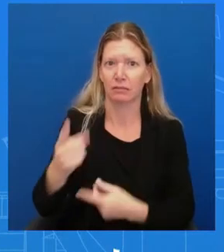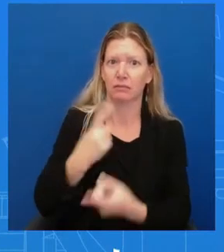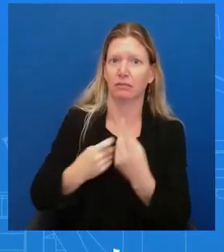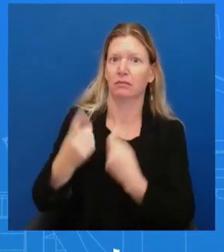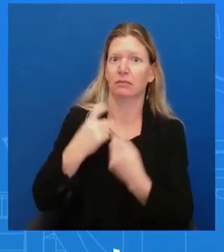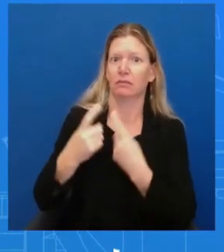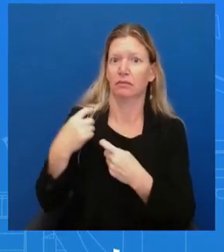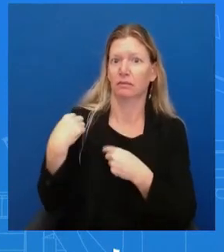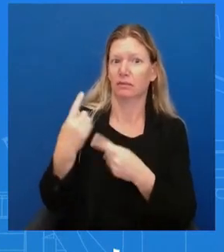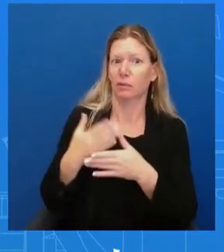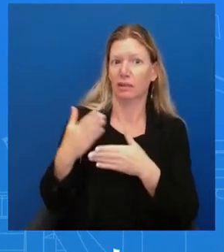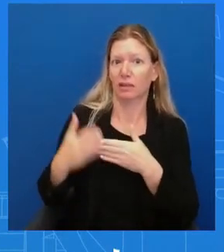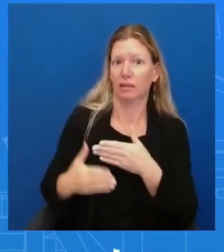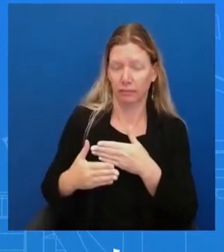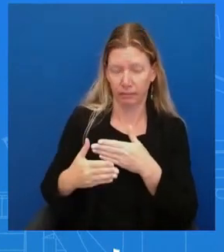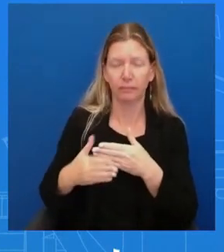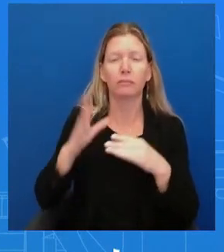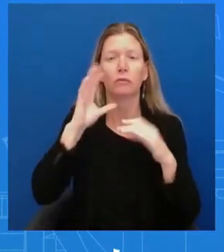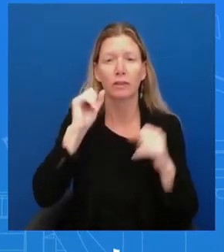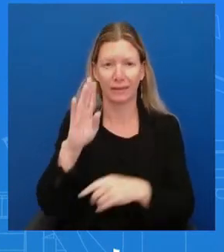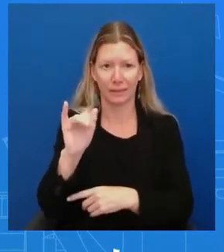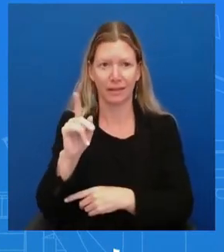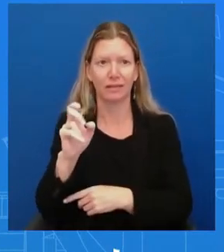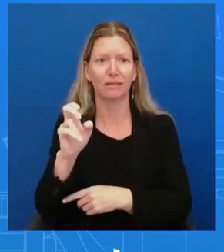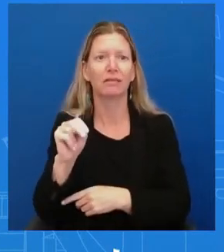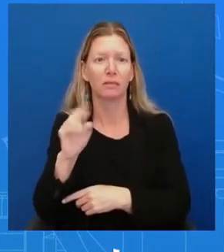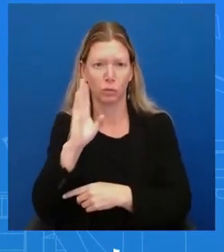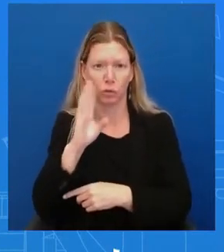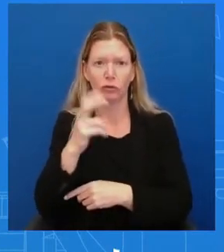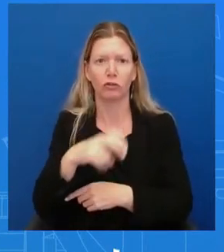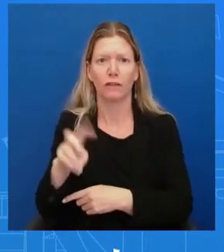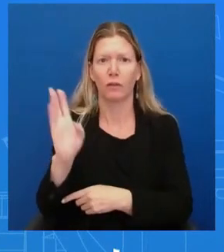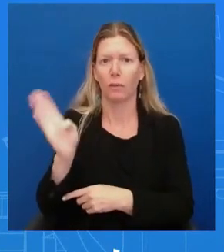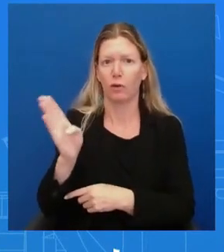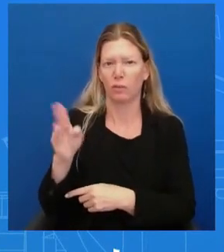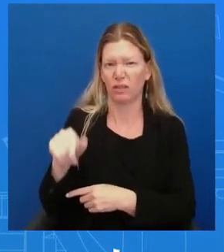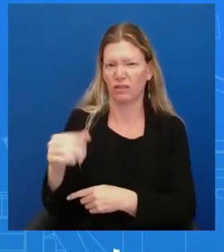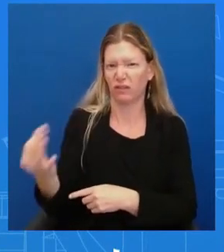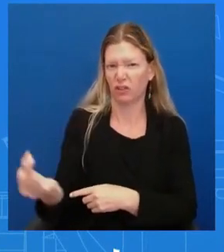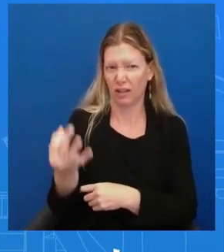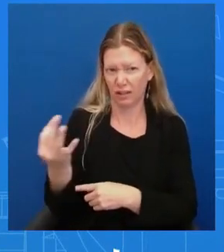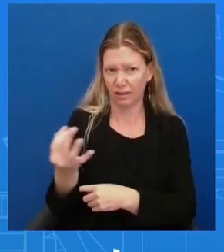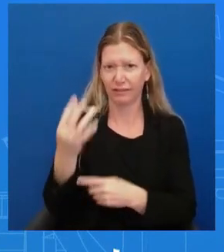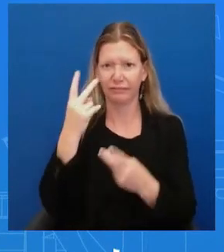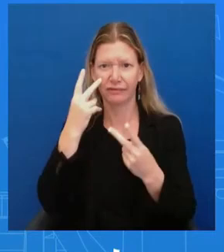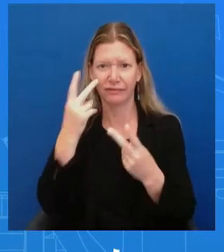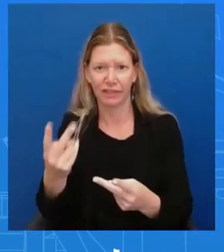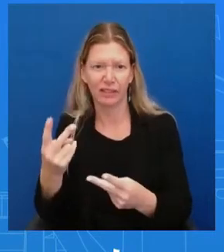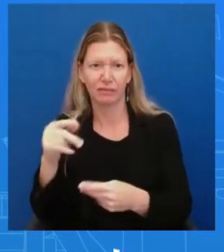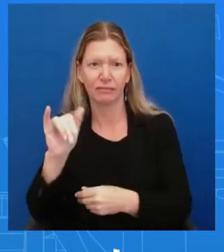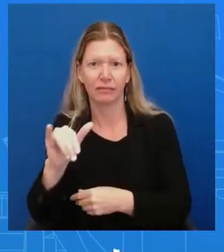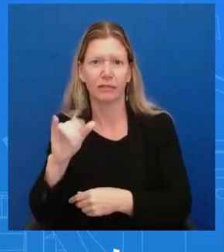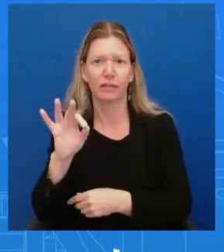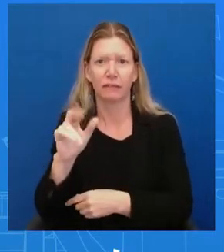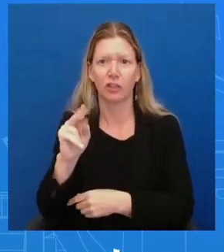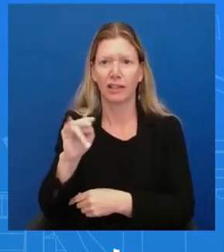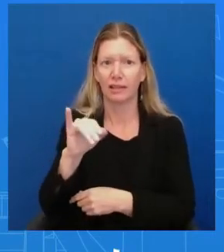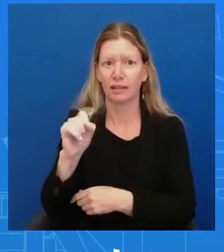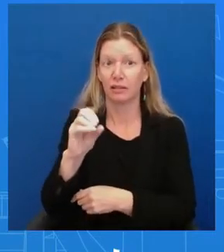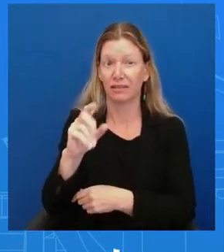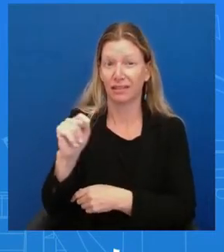Friday to visit the collapsed Francis Scott Key Bridge, meet with state and local officials, and get on the